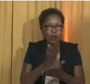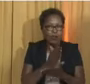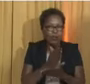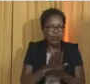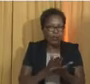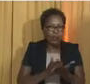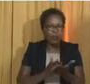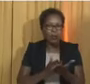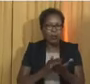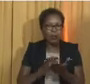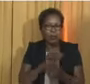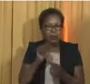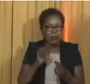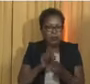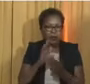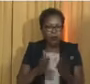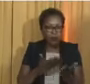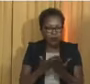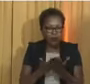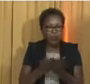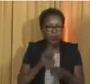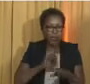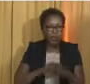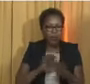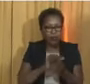and changing the constitutions.